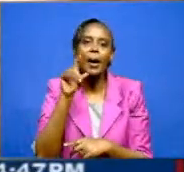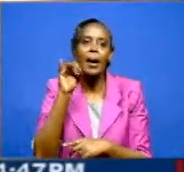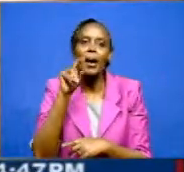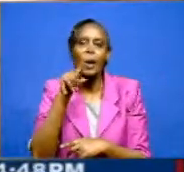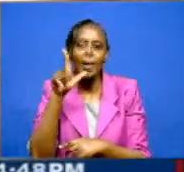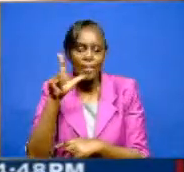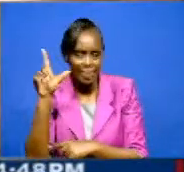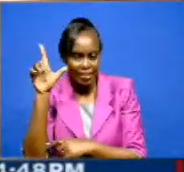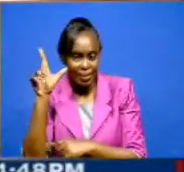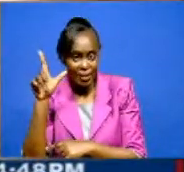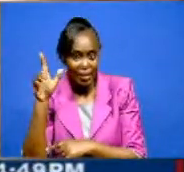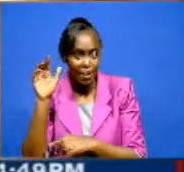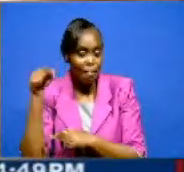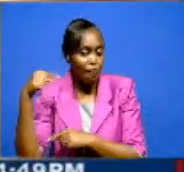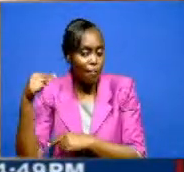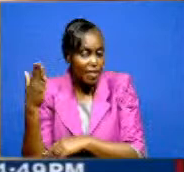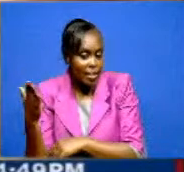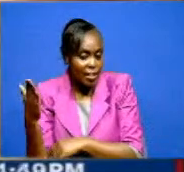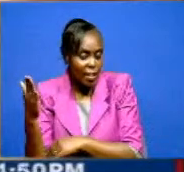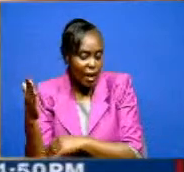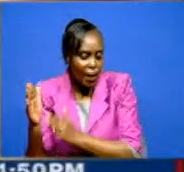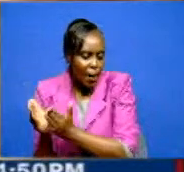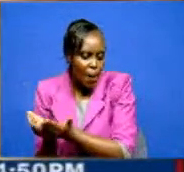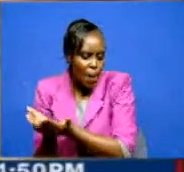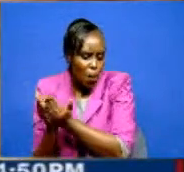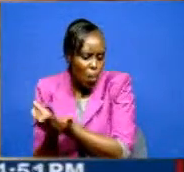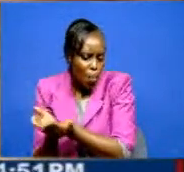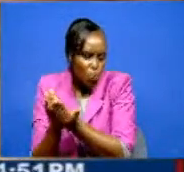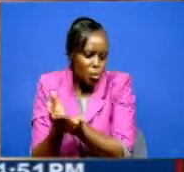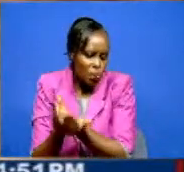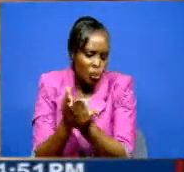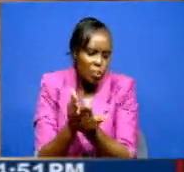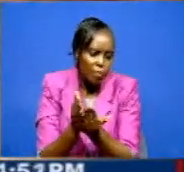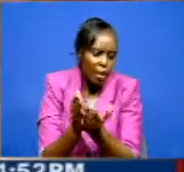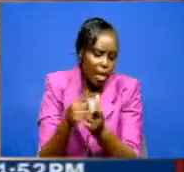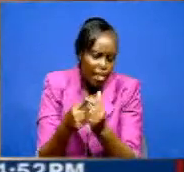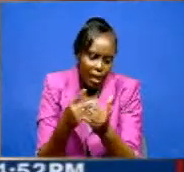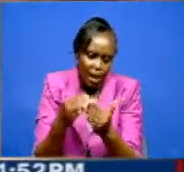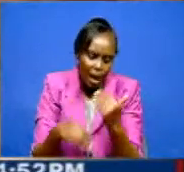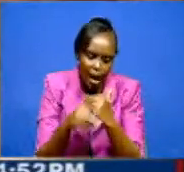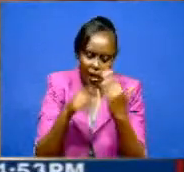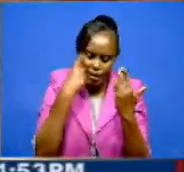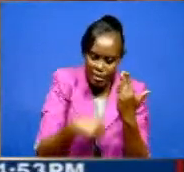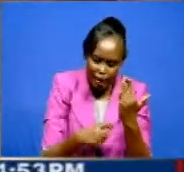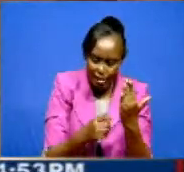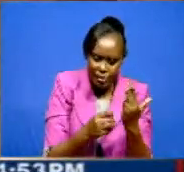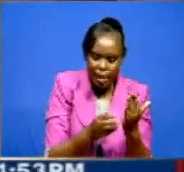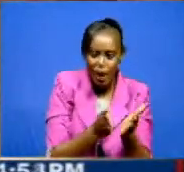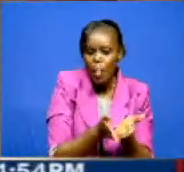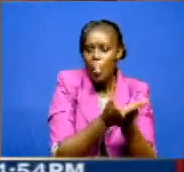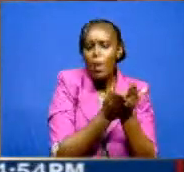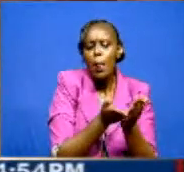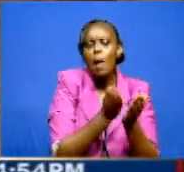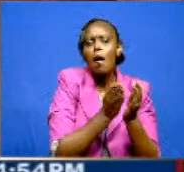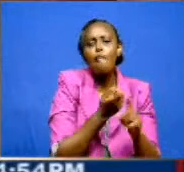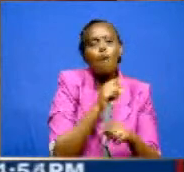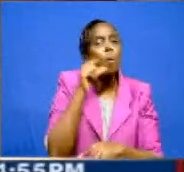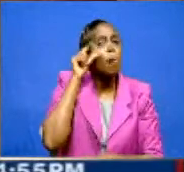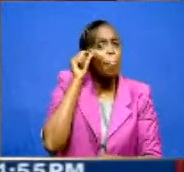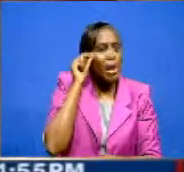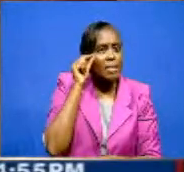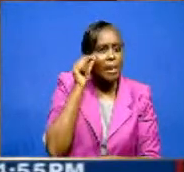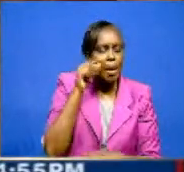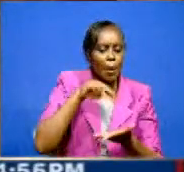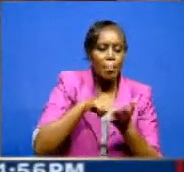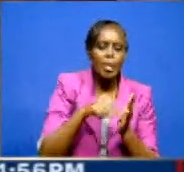from the factory there, to the shipping, to the tax that is paid, to transport it from Mombasa, it will be